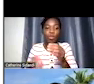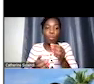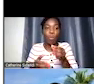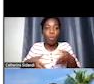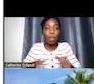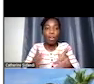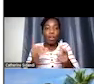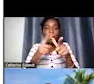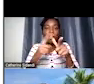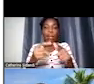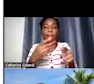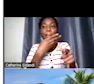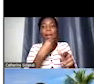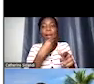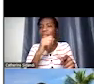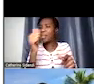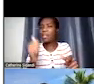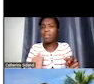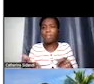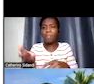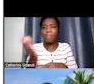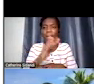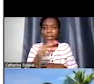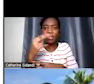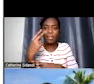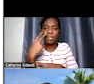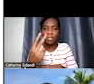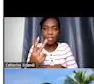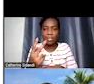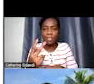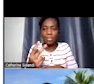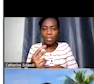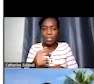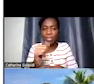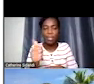see the child, and that was the end of it. He has never seen him